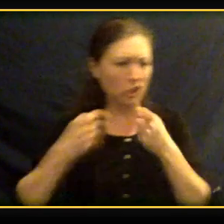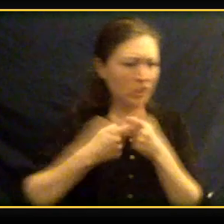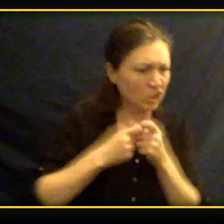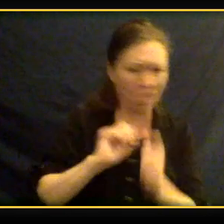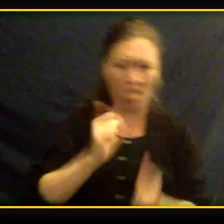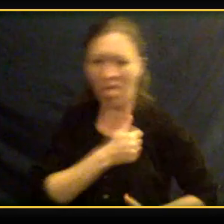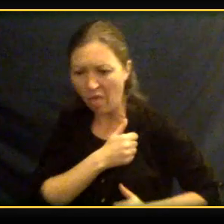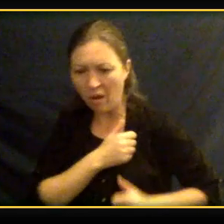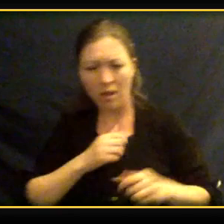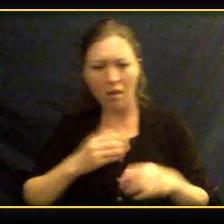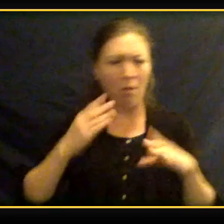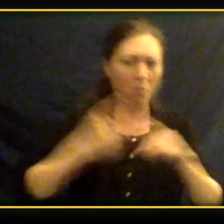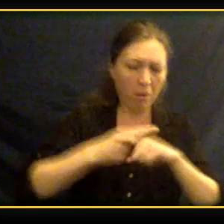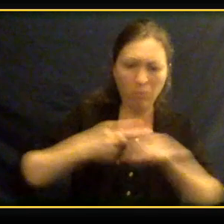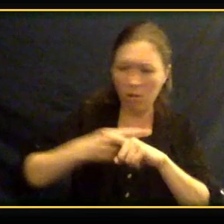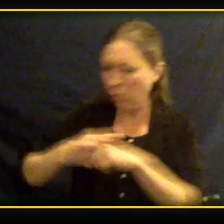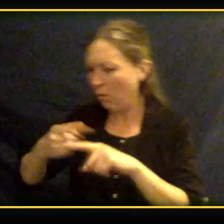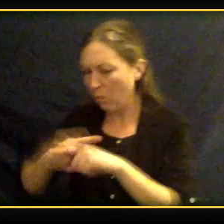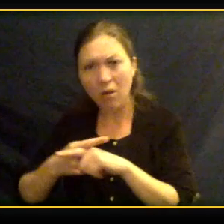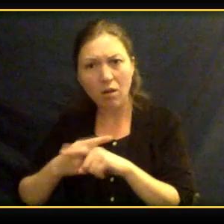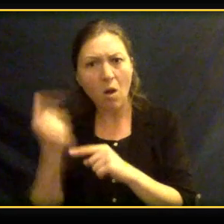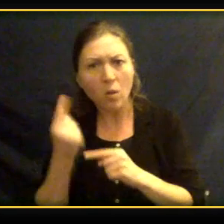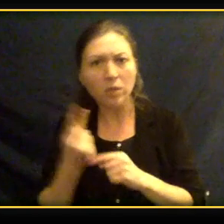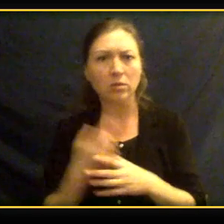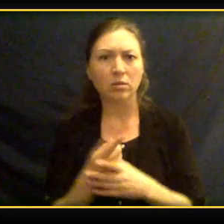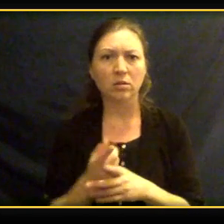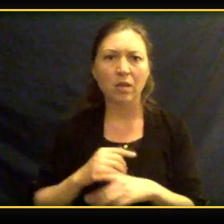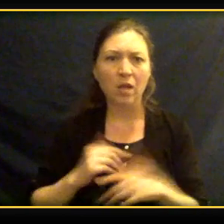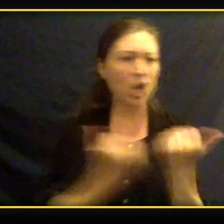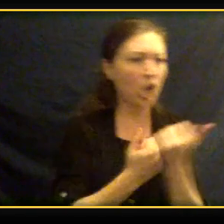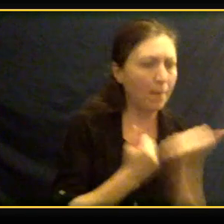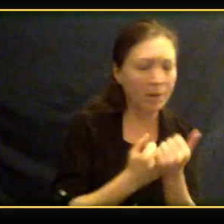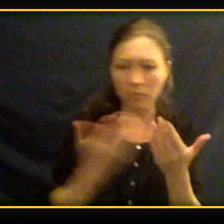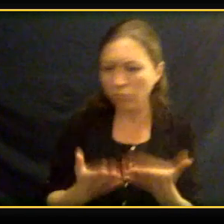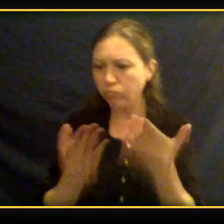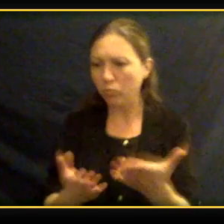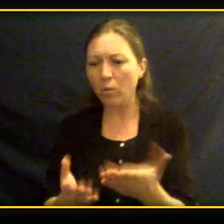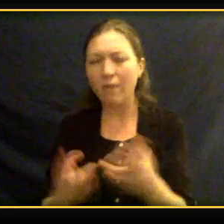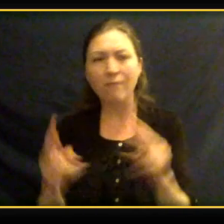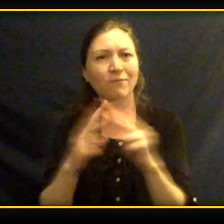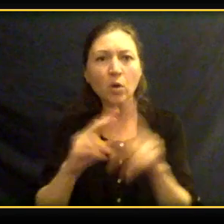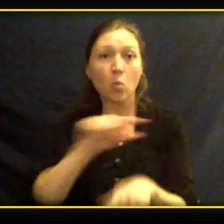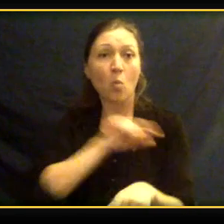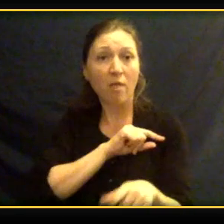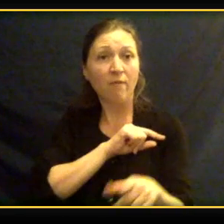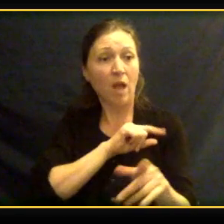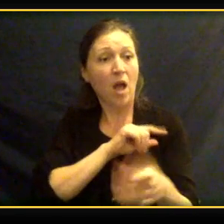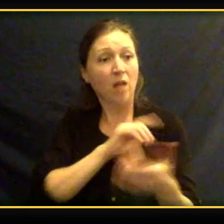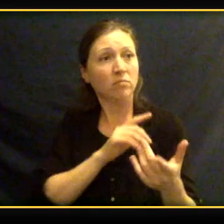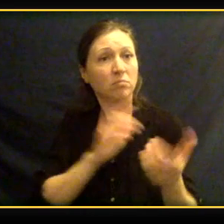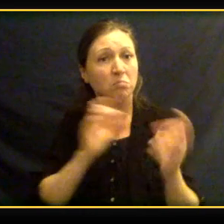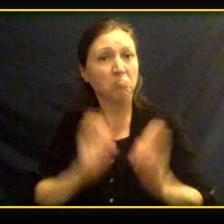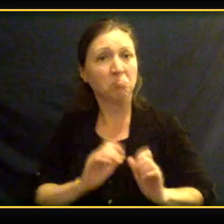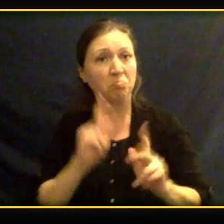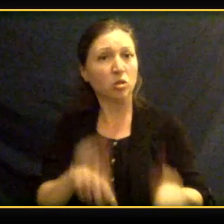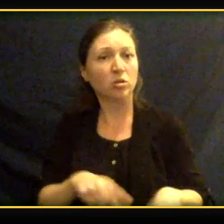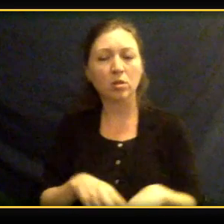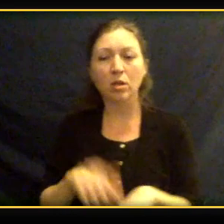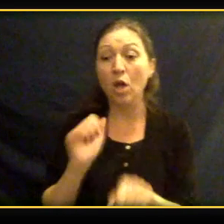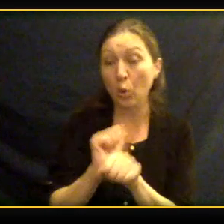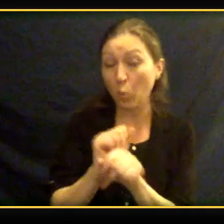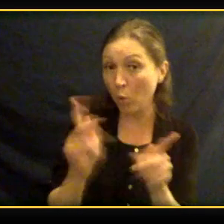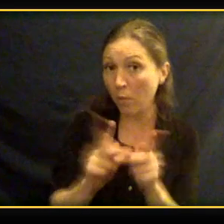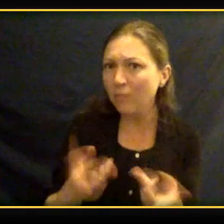barriers exist in hiring, accommodating, and promoting very qualified candidates. The workplace is better when everybody is